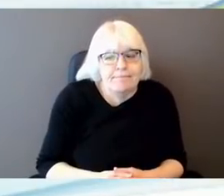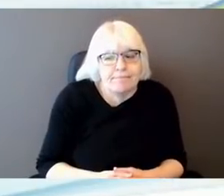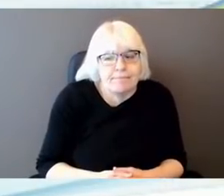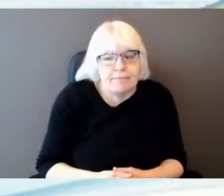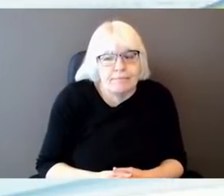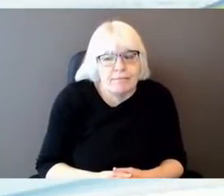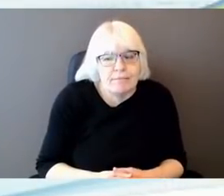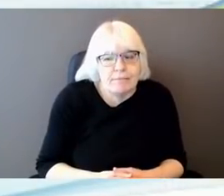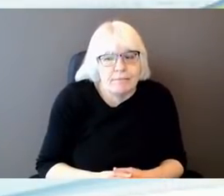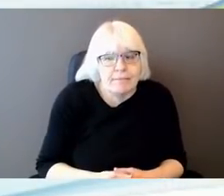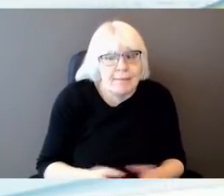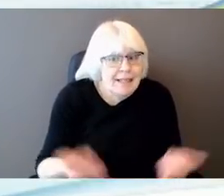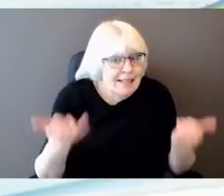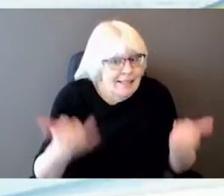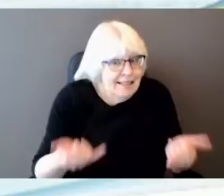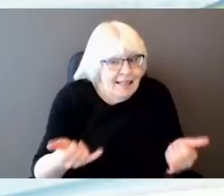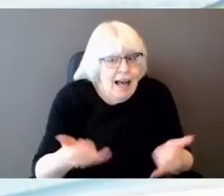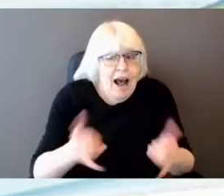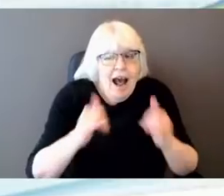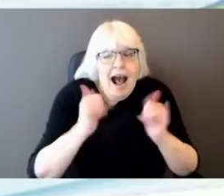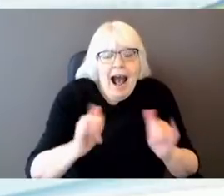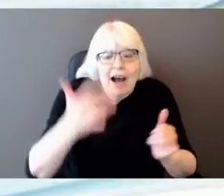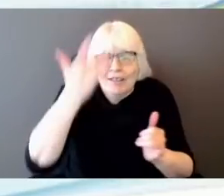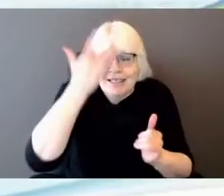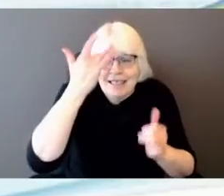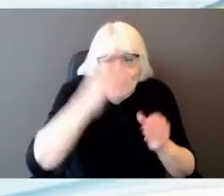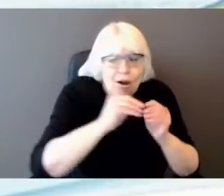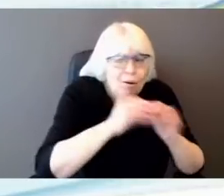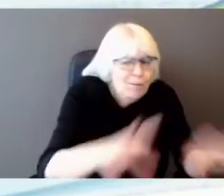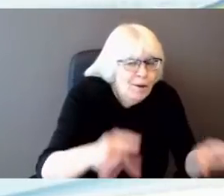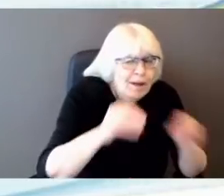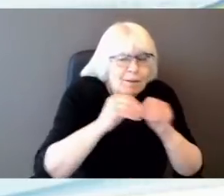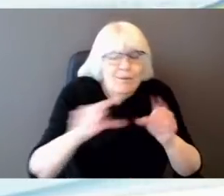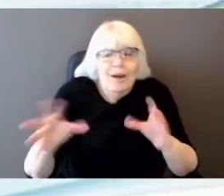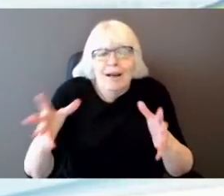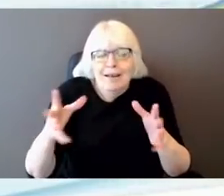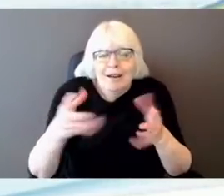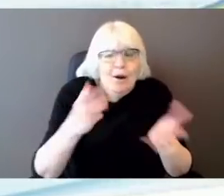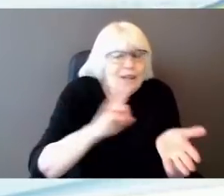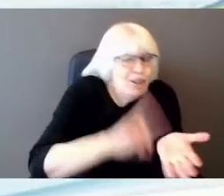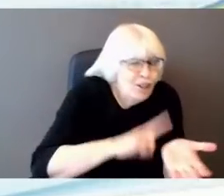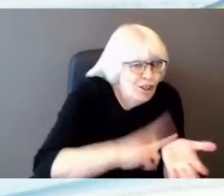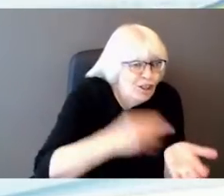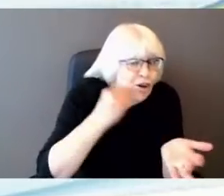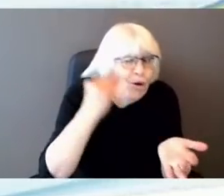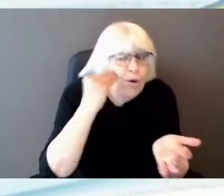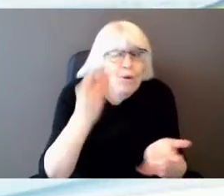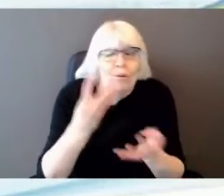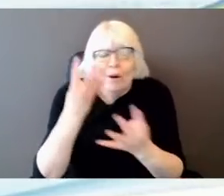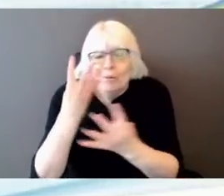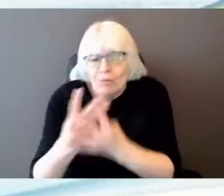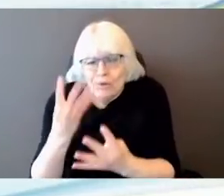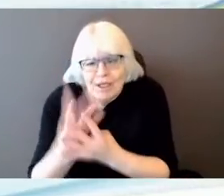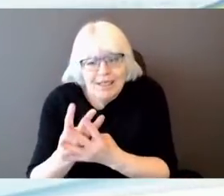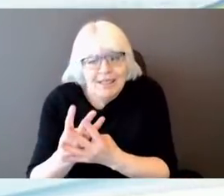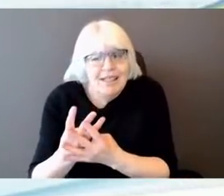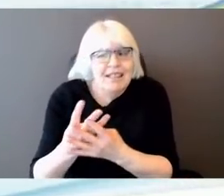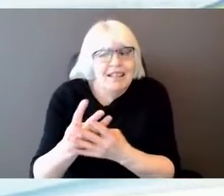are institutional outbreaks. So that would include settings such as long-term care facilities, community care